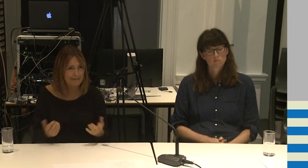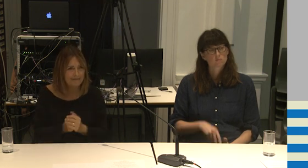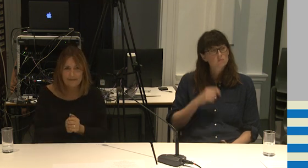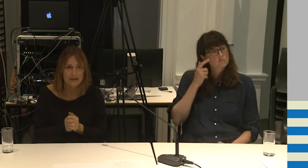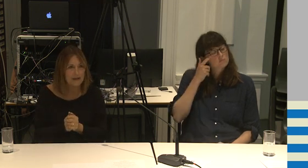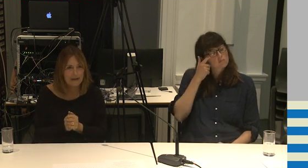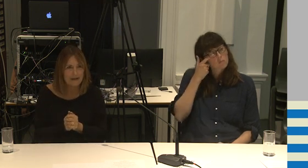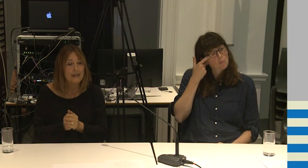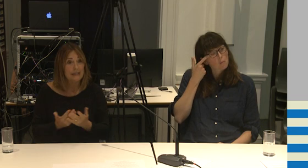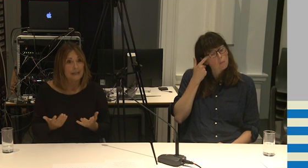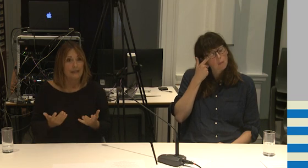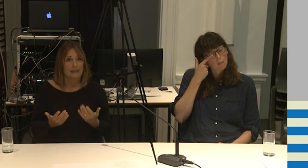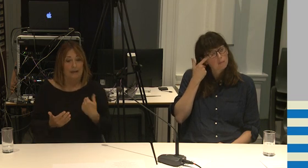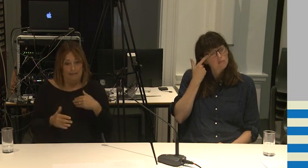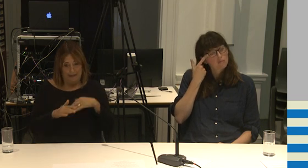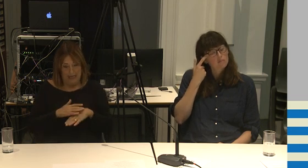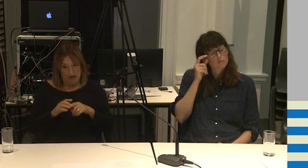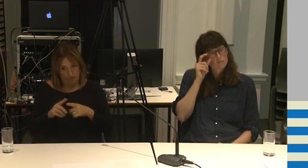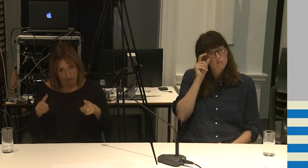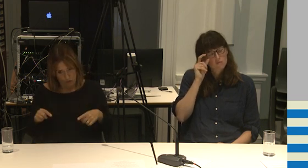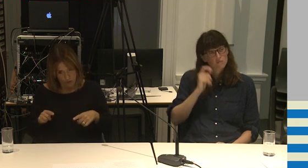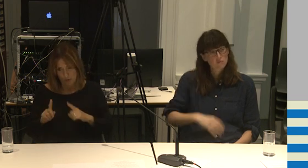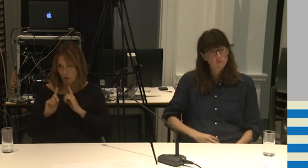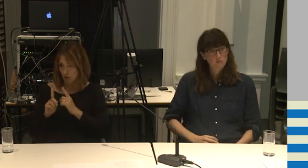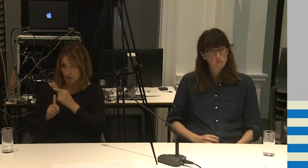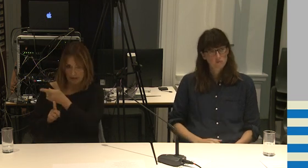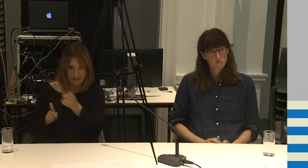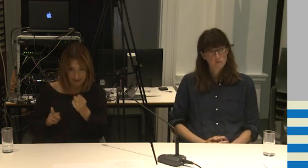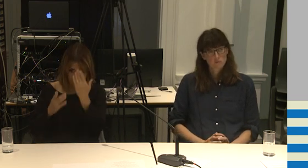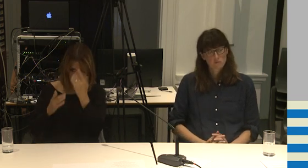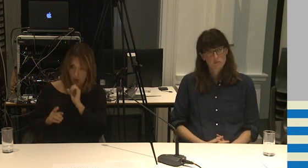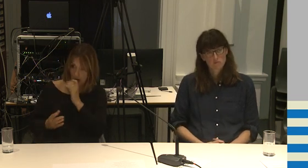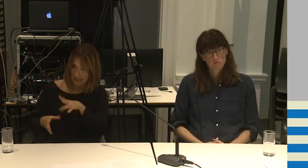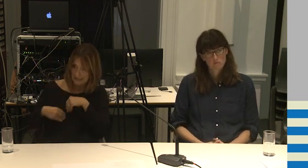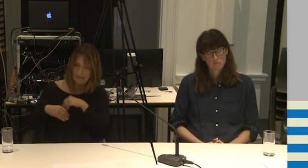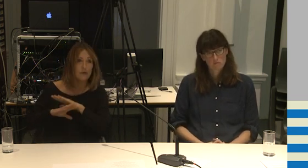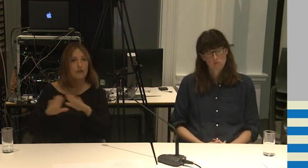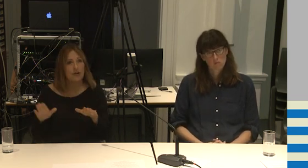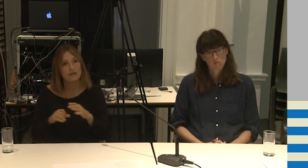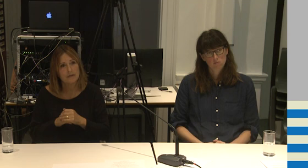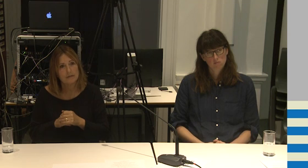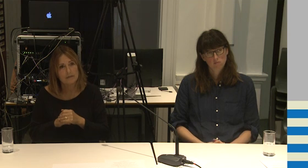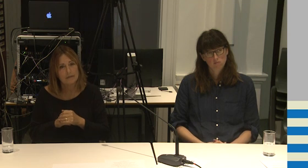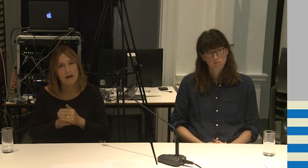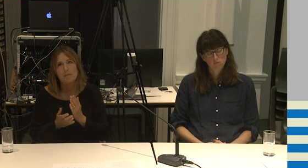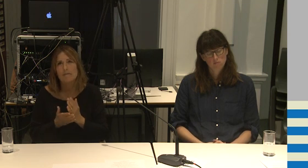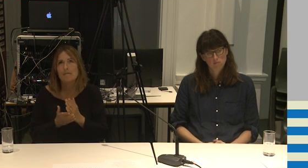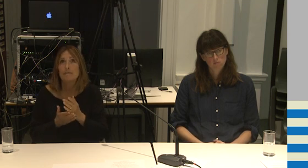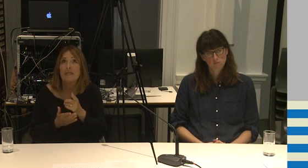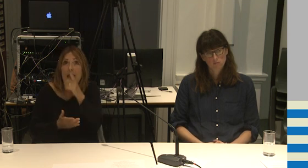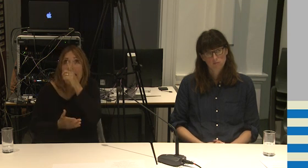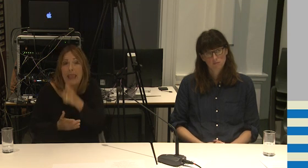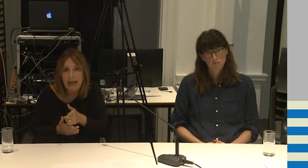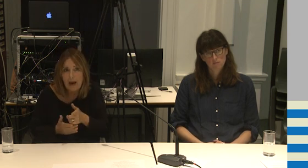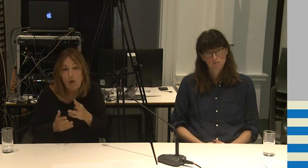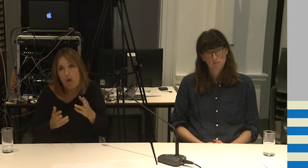And so you're going into this room with tutors that you don't know if they're going to accept you or not. I was lucky, I guess, or